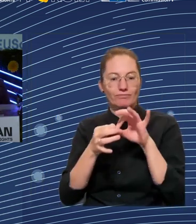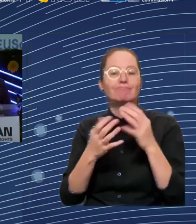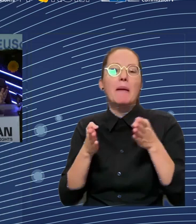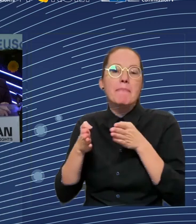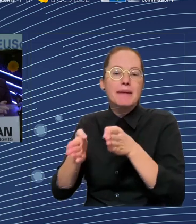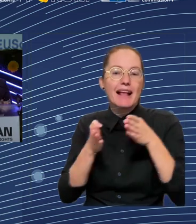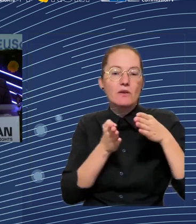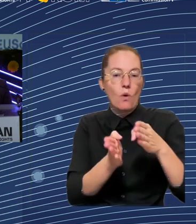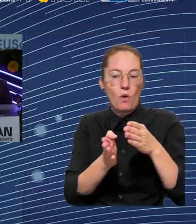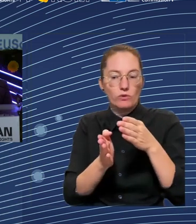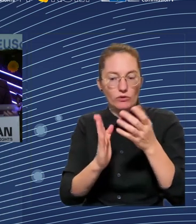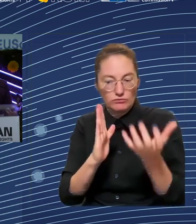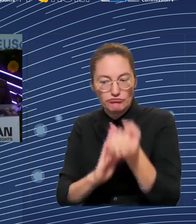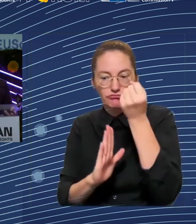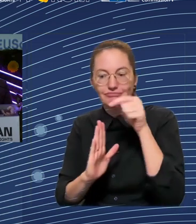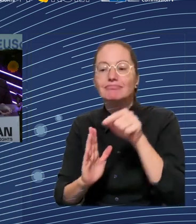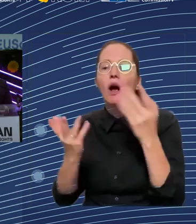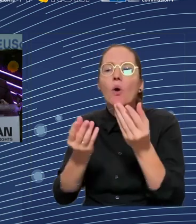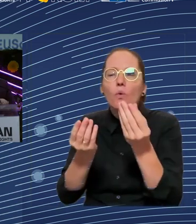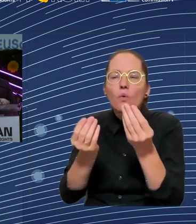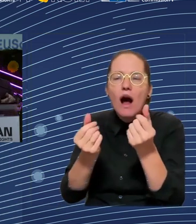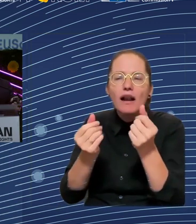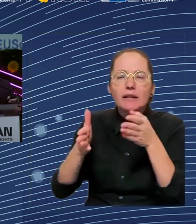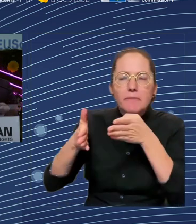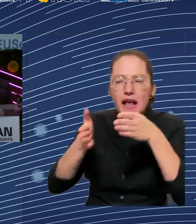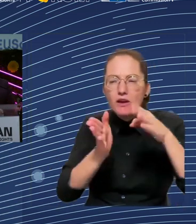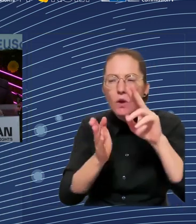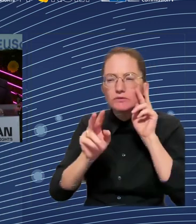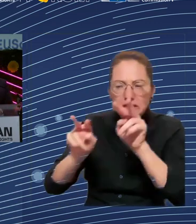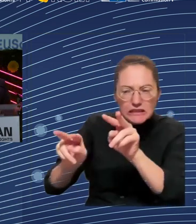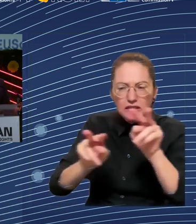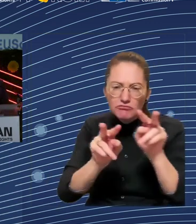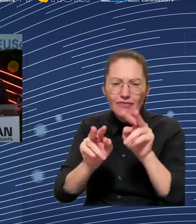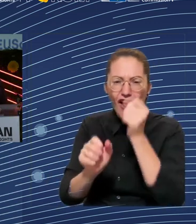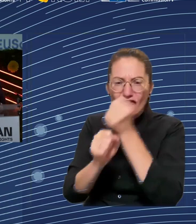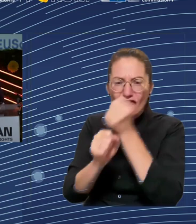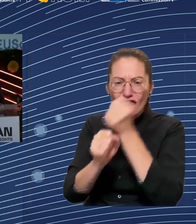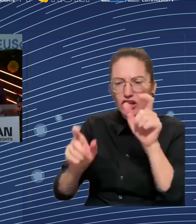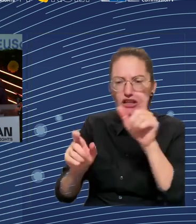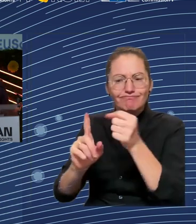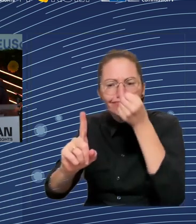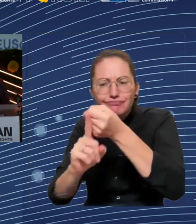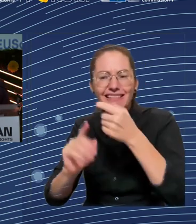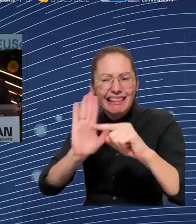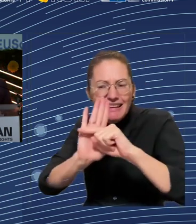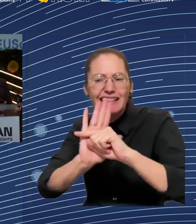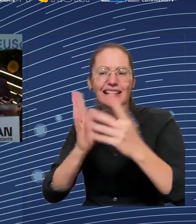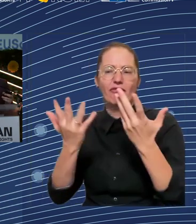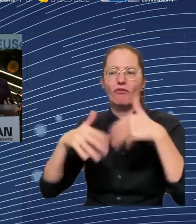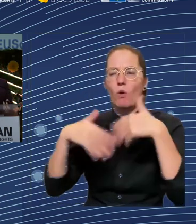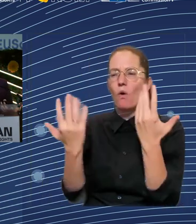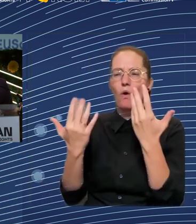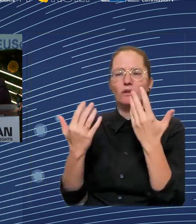is substantially above the EU average, so to the left of the red bar that is shown here,